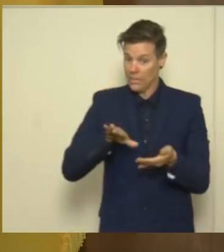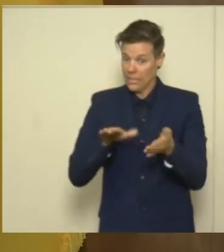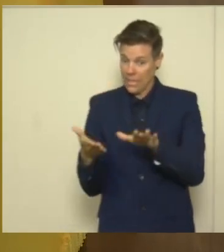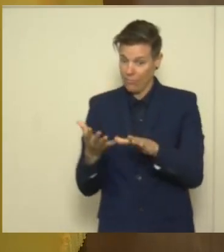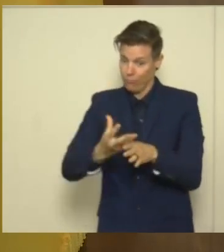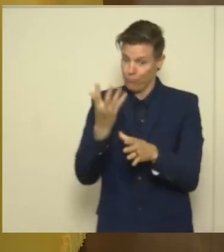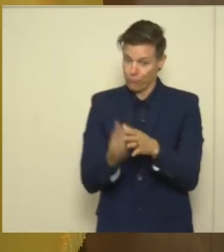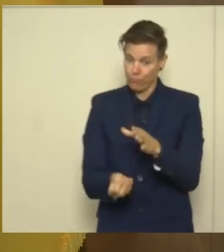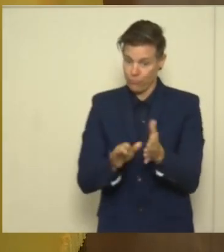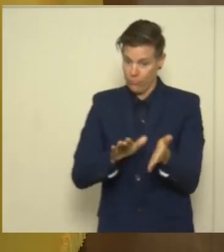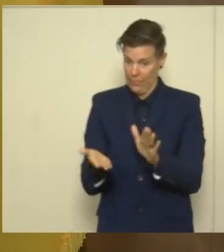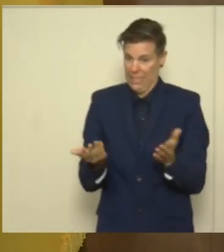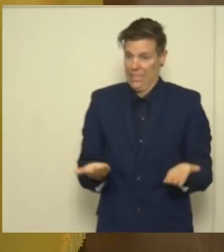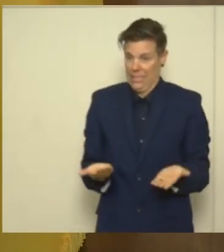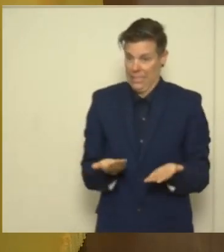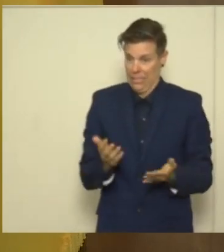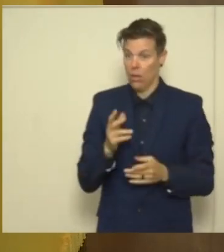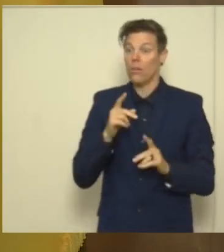to 30.